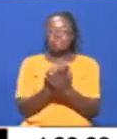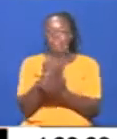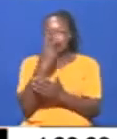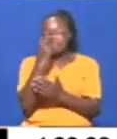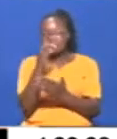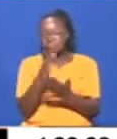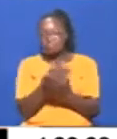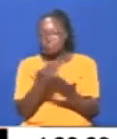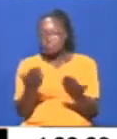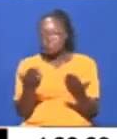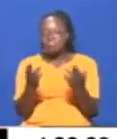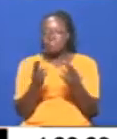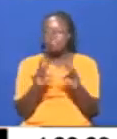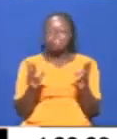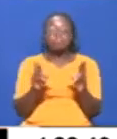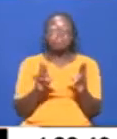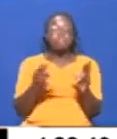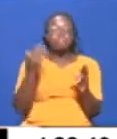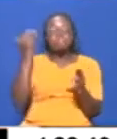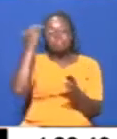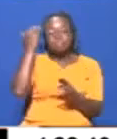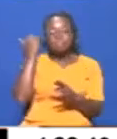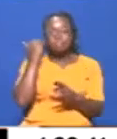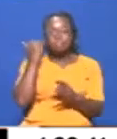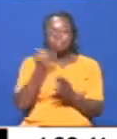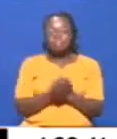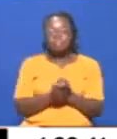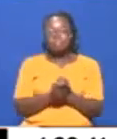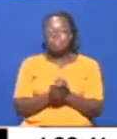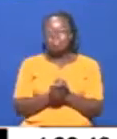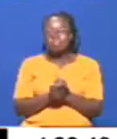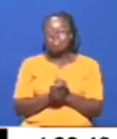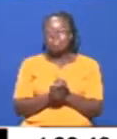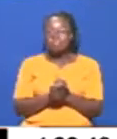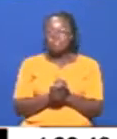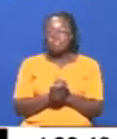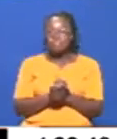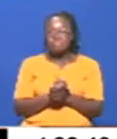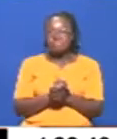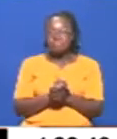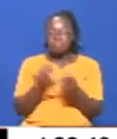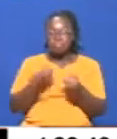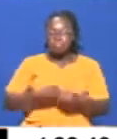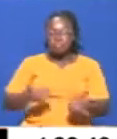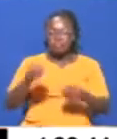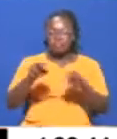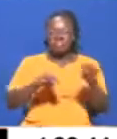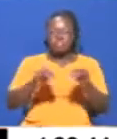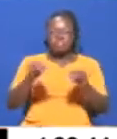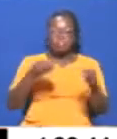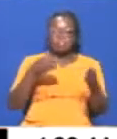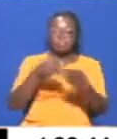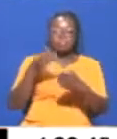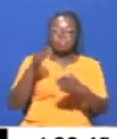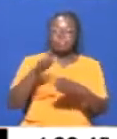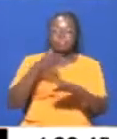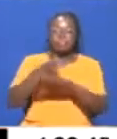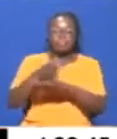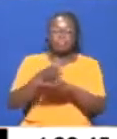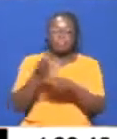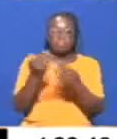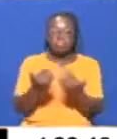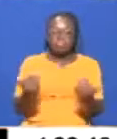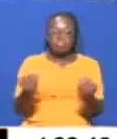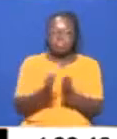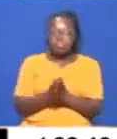who have already been charged in court. According to Agnes Karingo, a senior manager with anti-counterfeit agency, the mentality